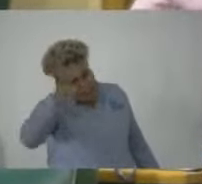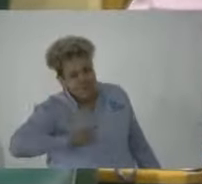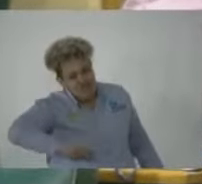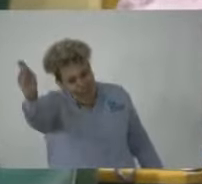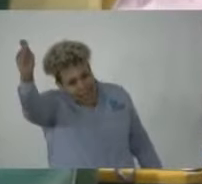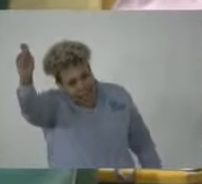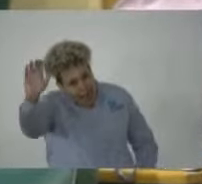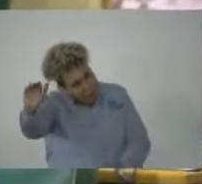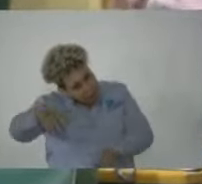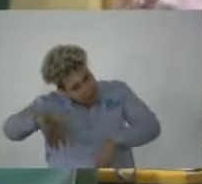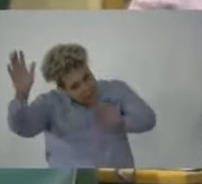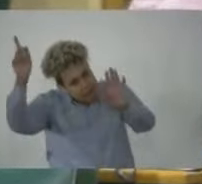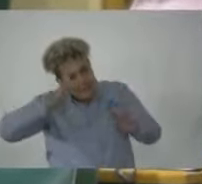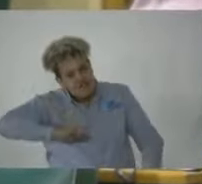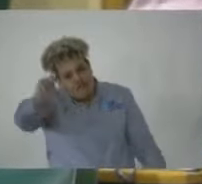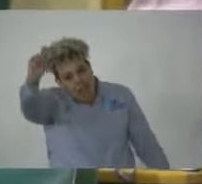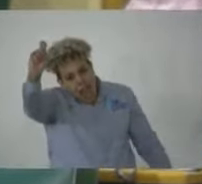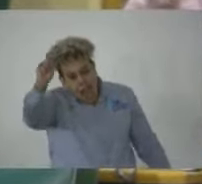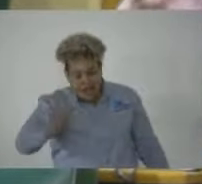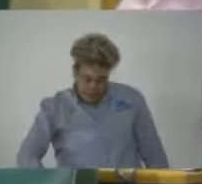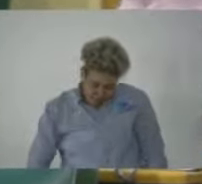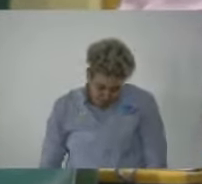red card.